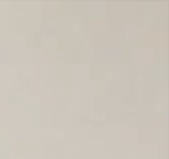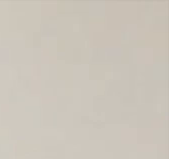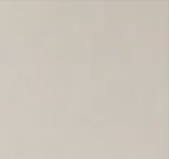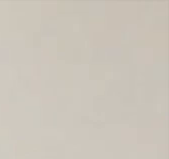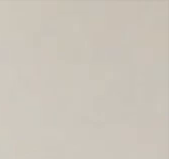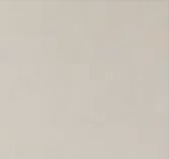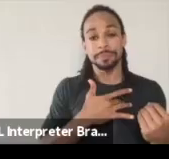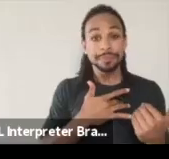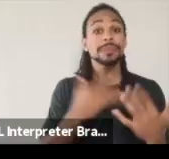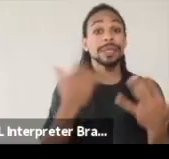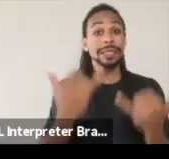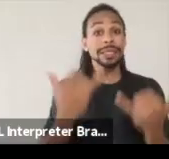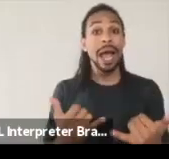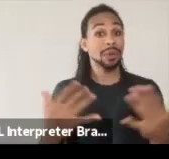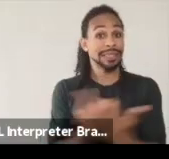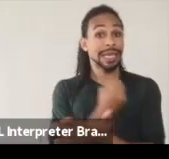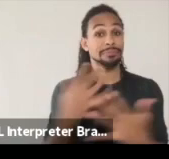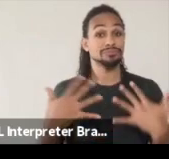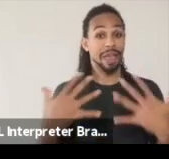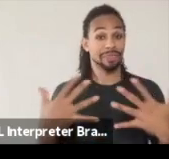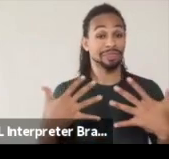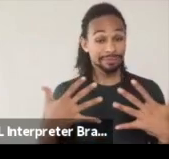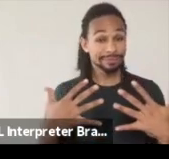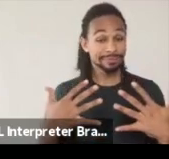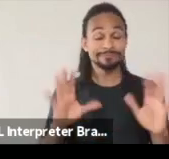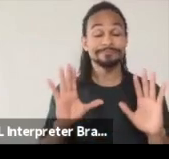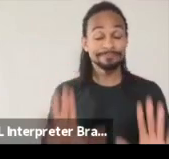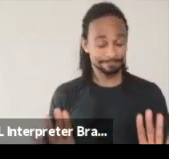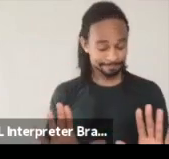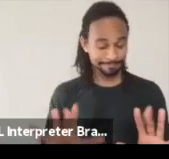and to contemplate